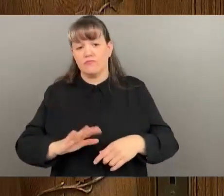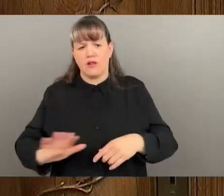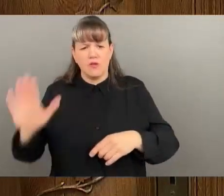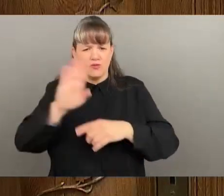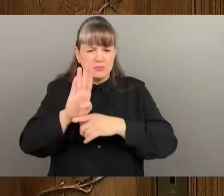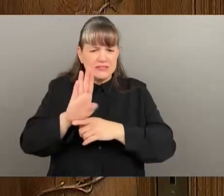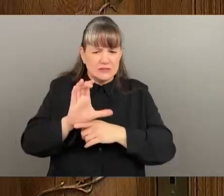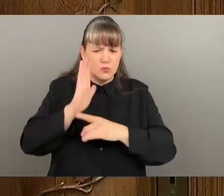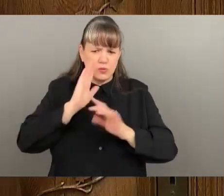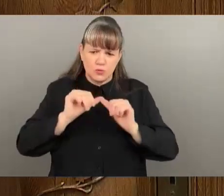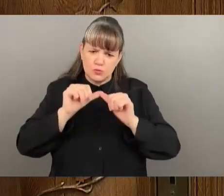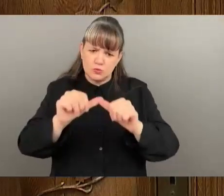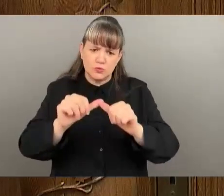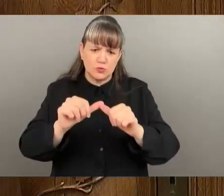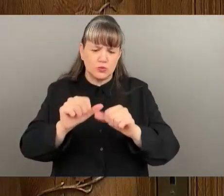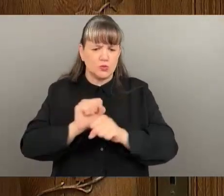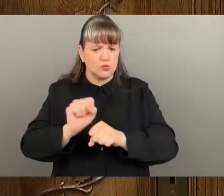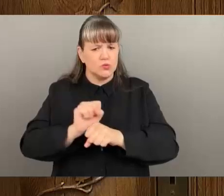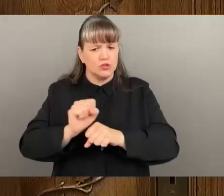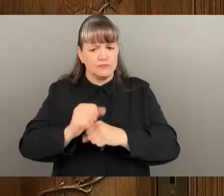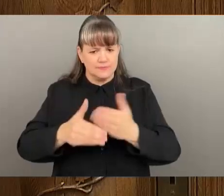Member for Abbotsford Mission.